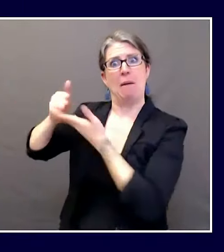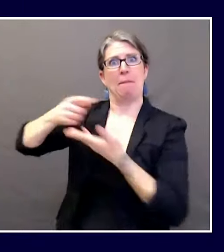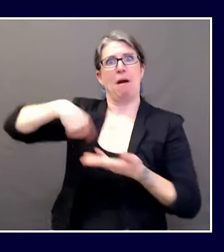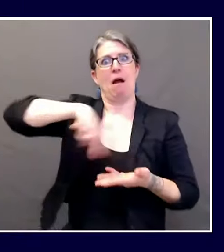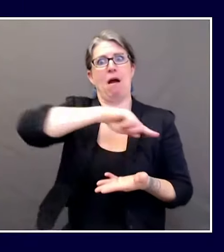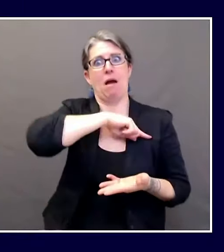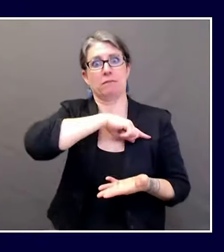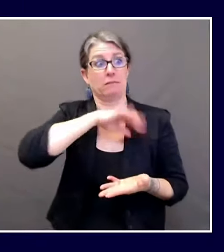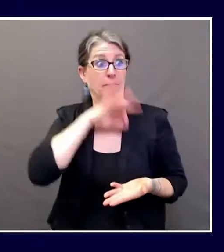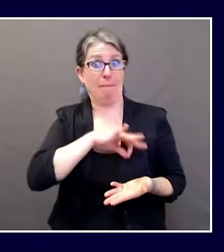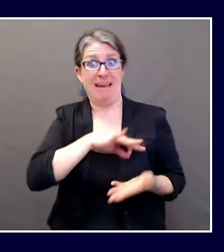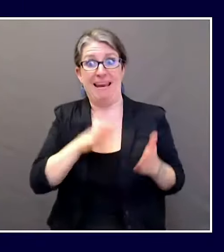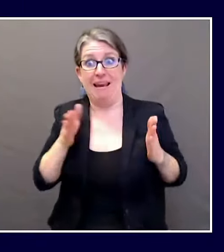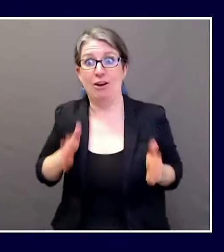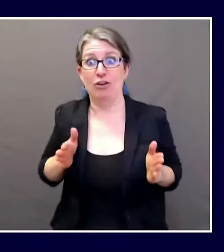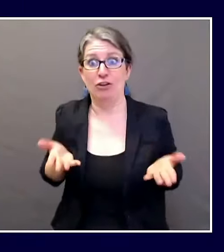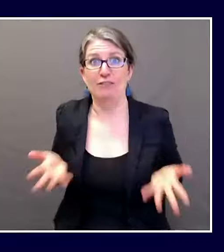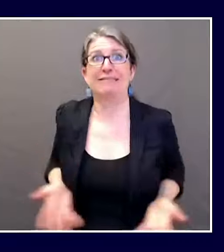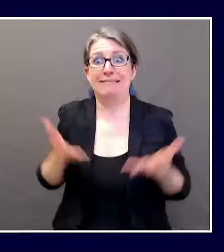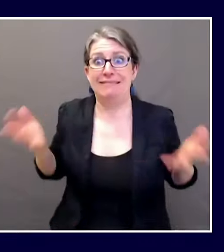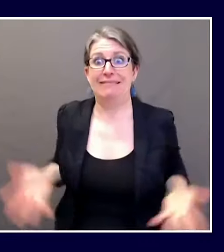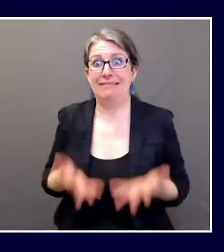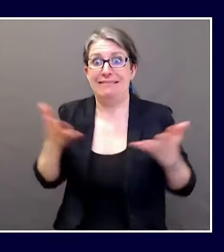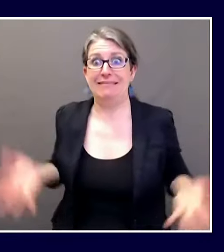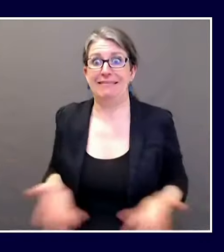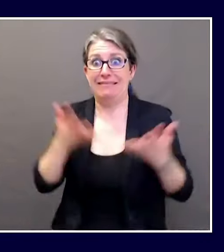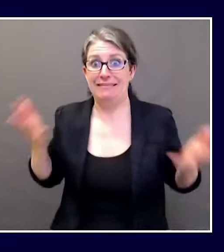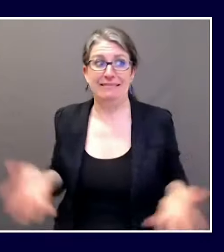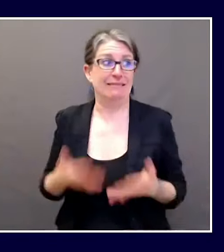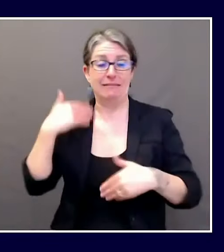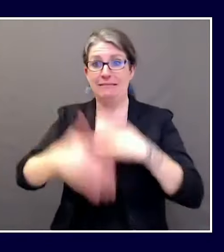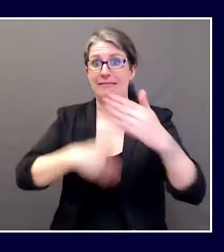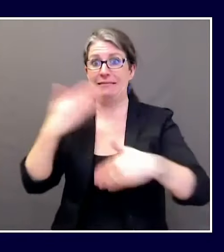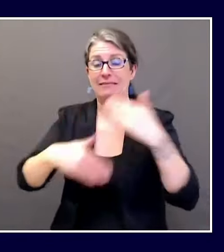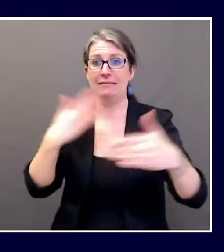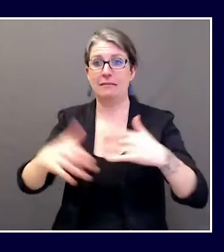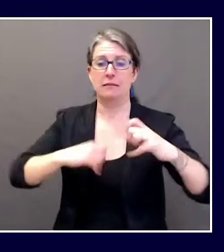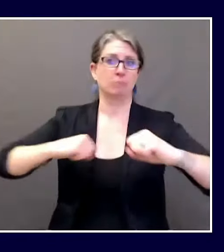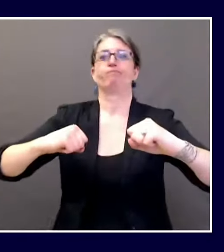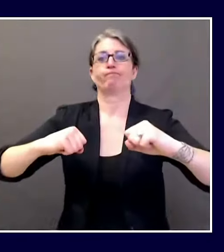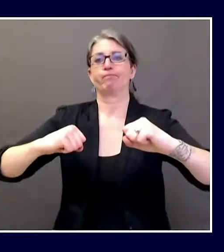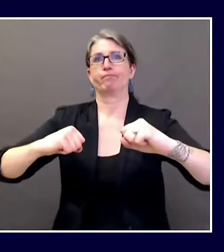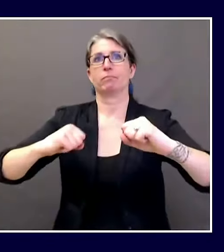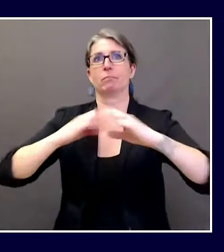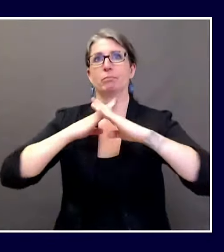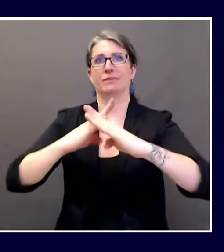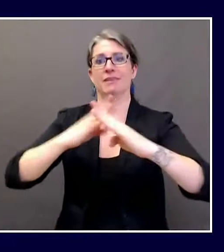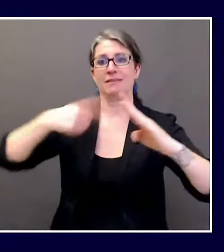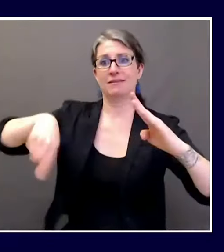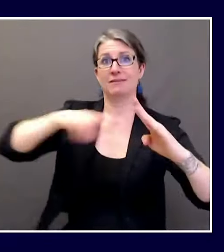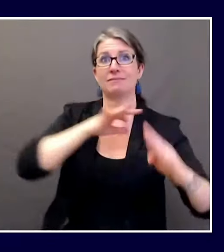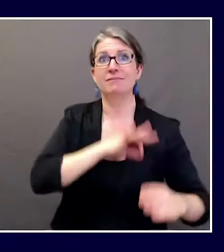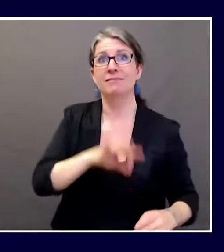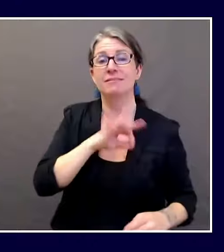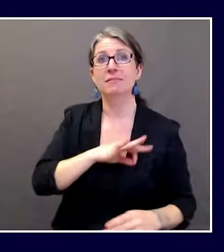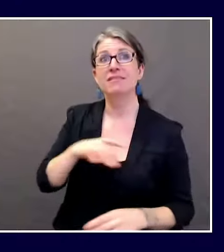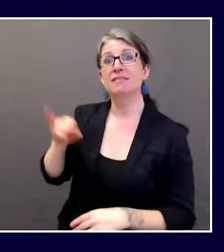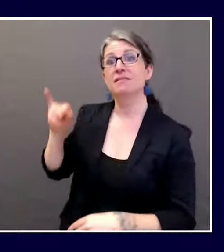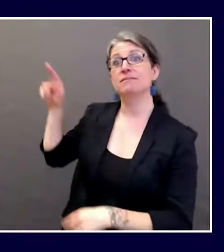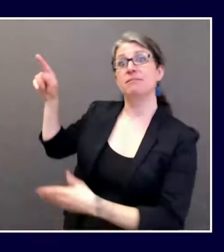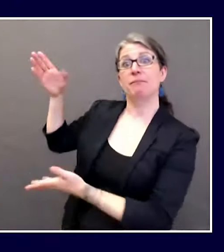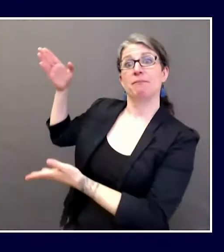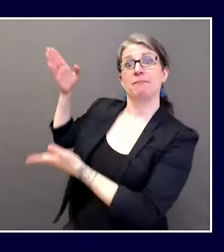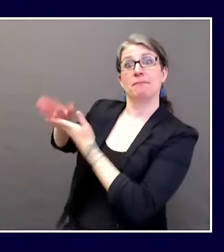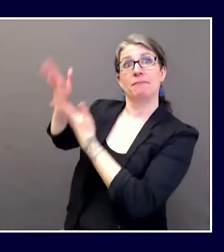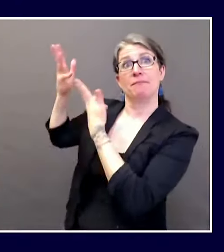be eligible for or be able to access some of that emergency funding that has been made available by FEMA and the